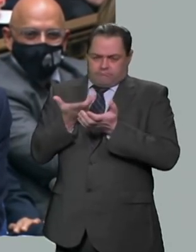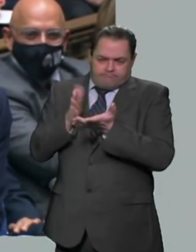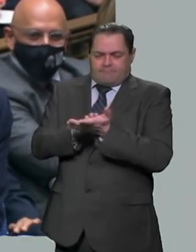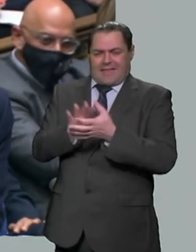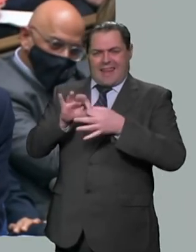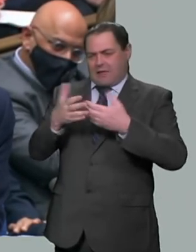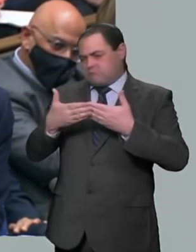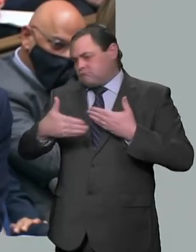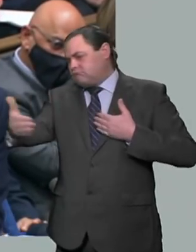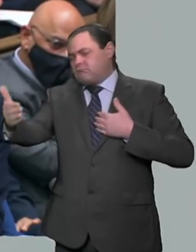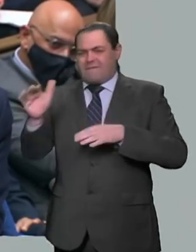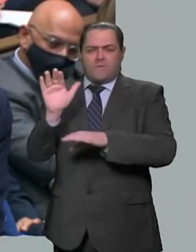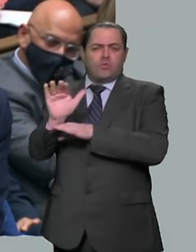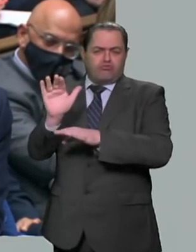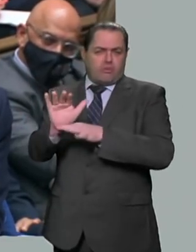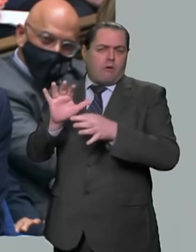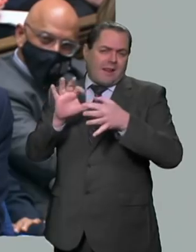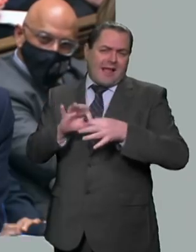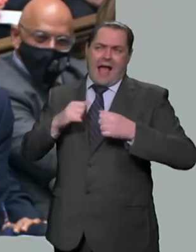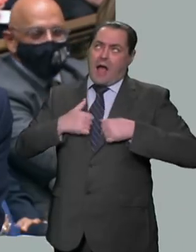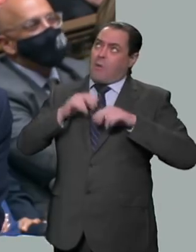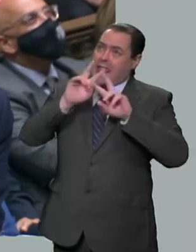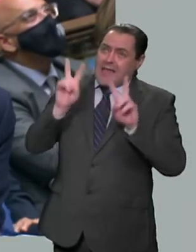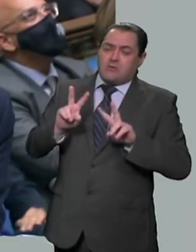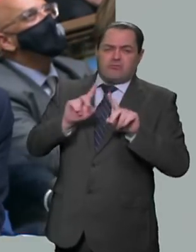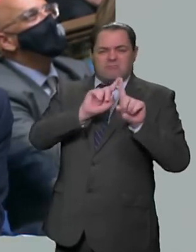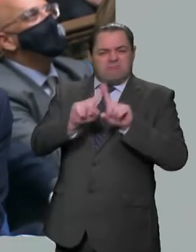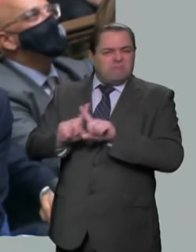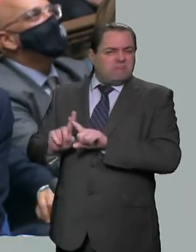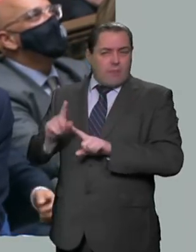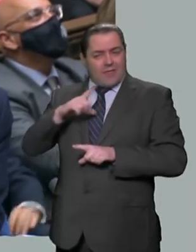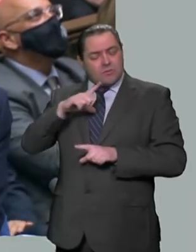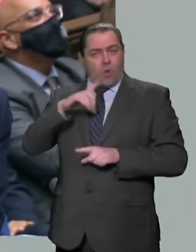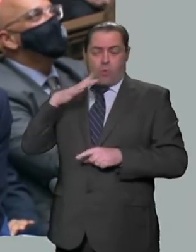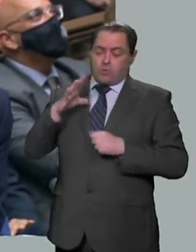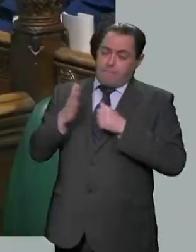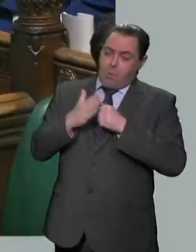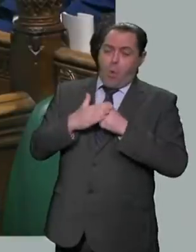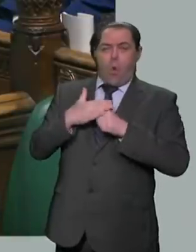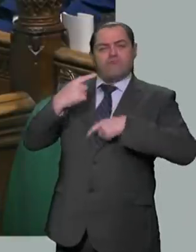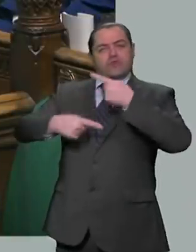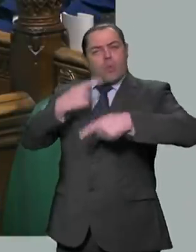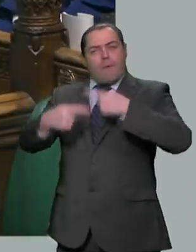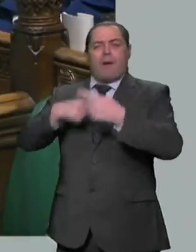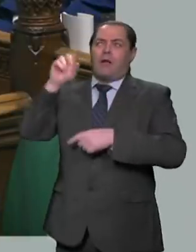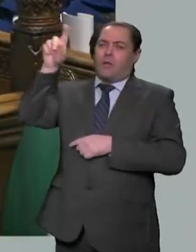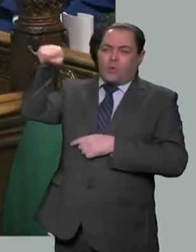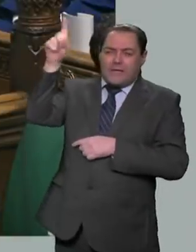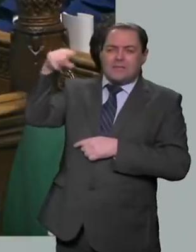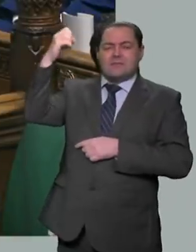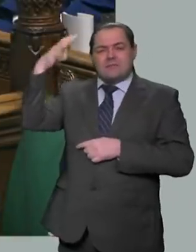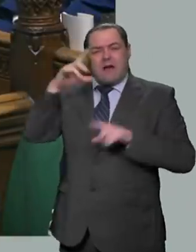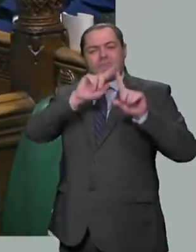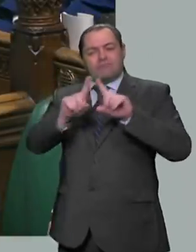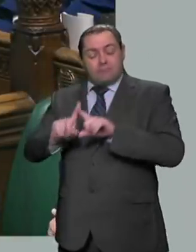long-term future of our energy supply, investing in massively increasing our supply of renewables, but nuclear as well,